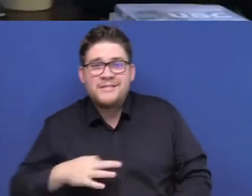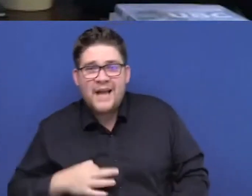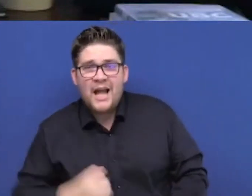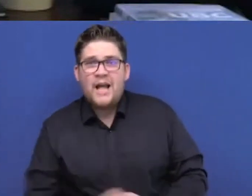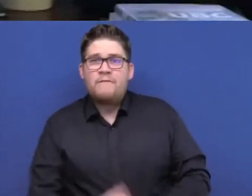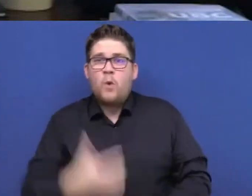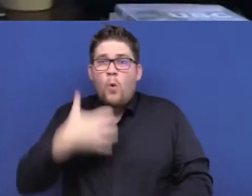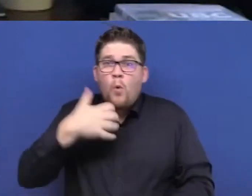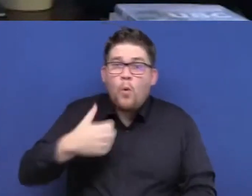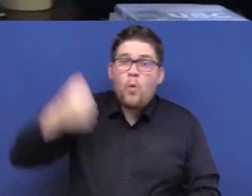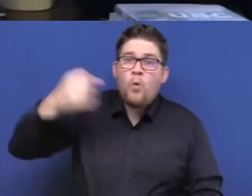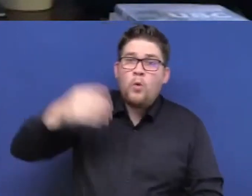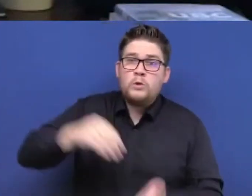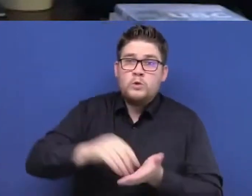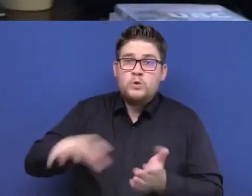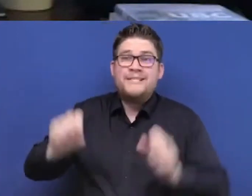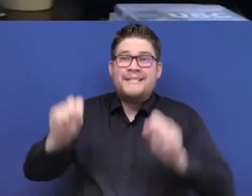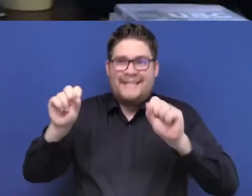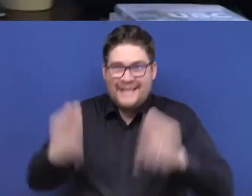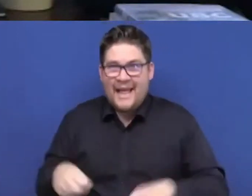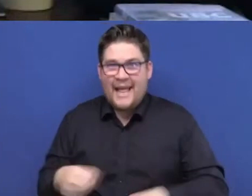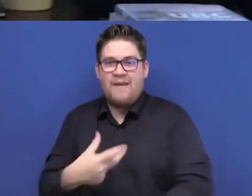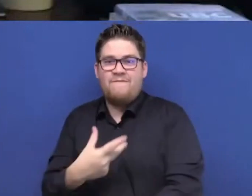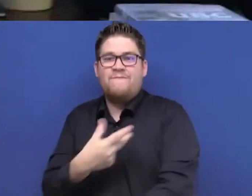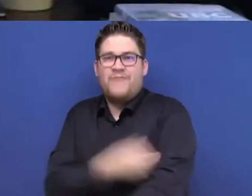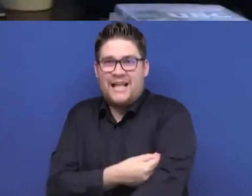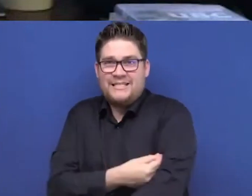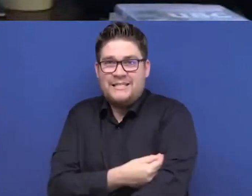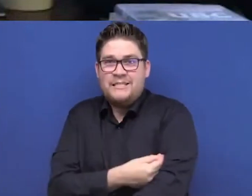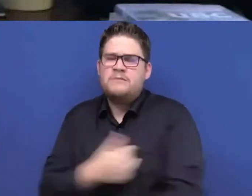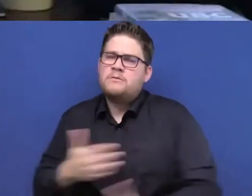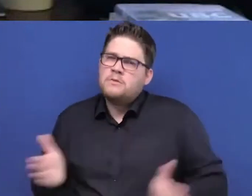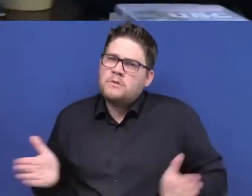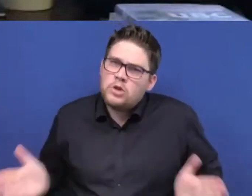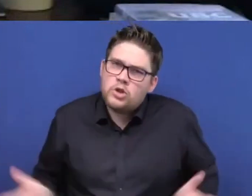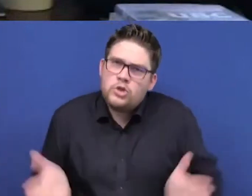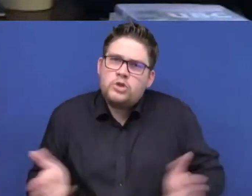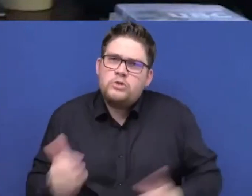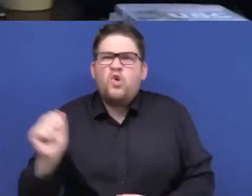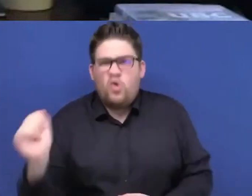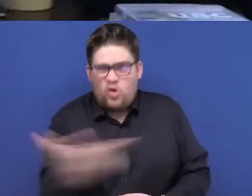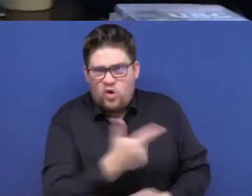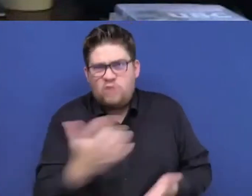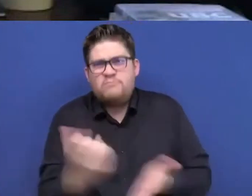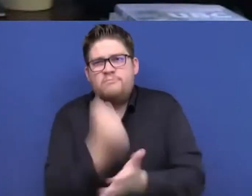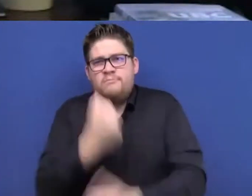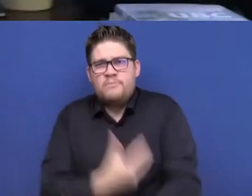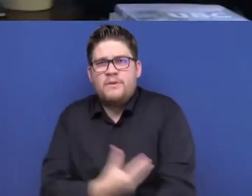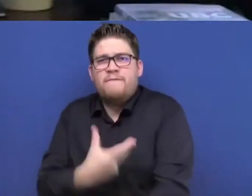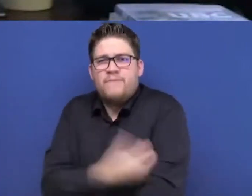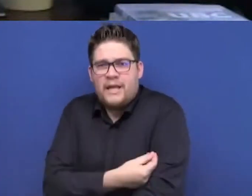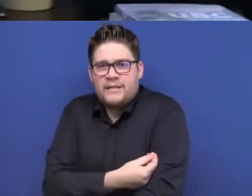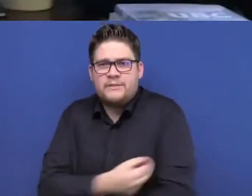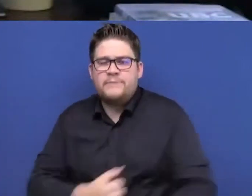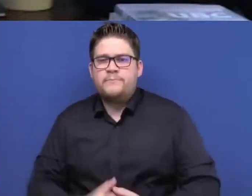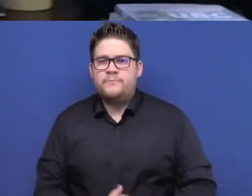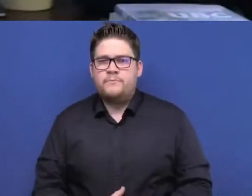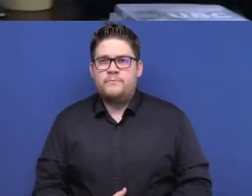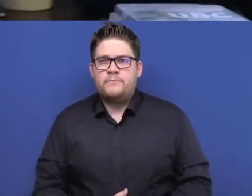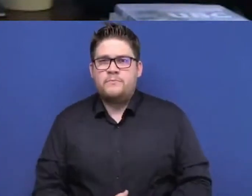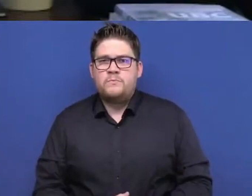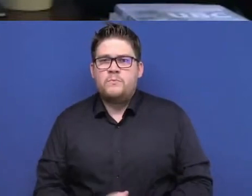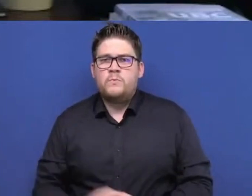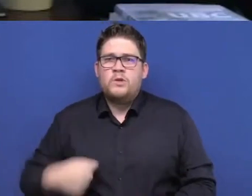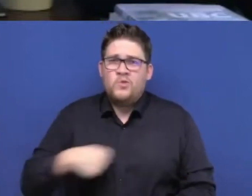in the school setting. But we also know that the school setting is not a high-risk environment for transmission of COVID. And what we see